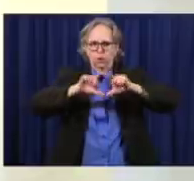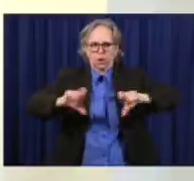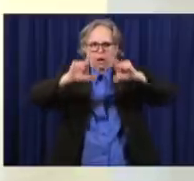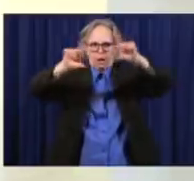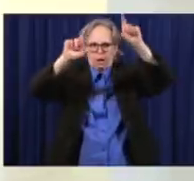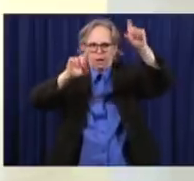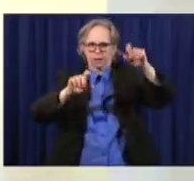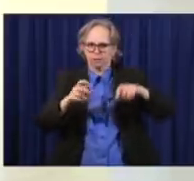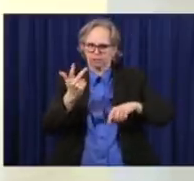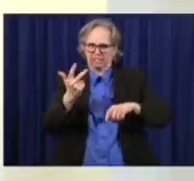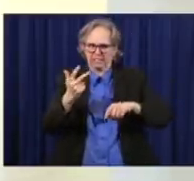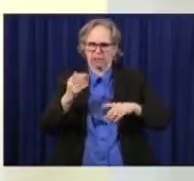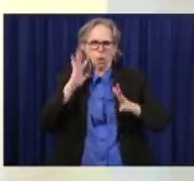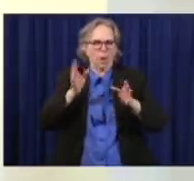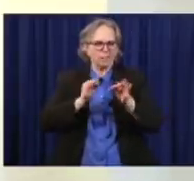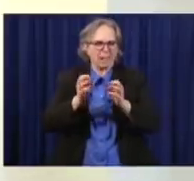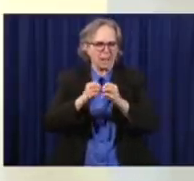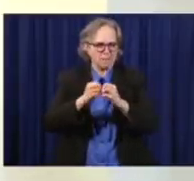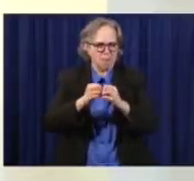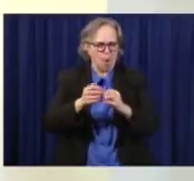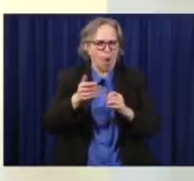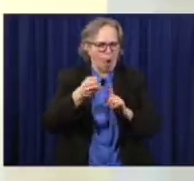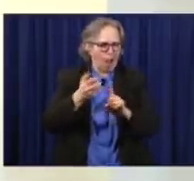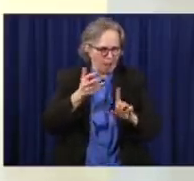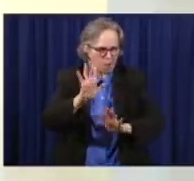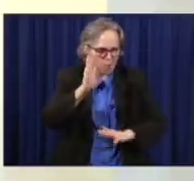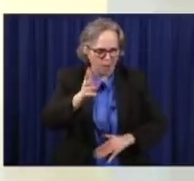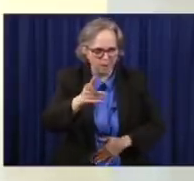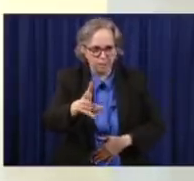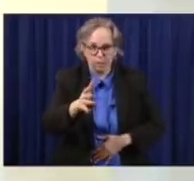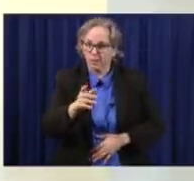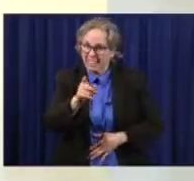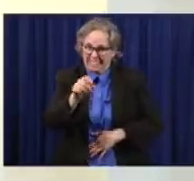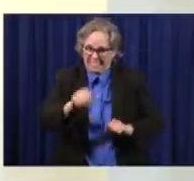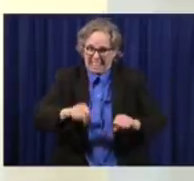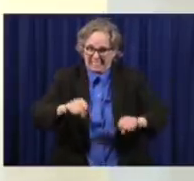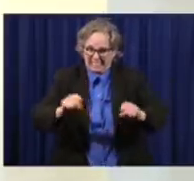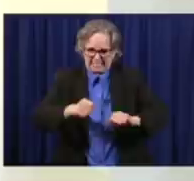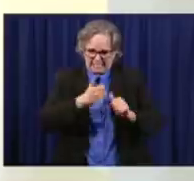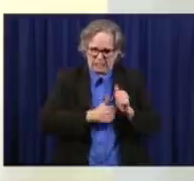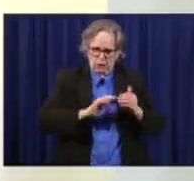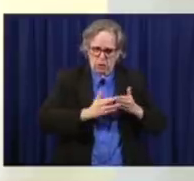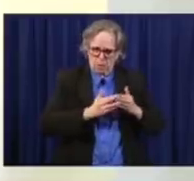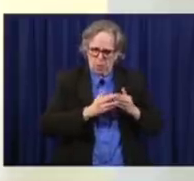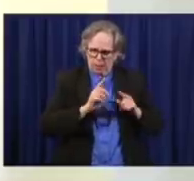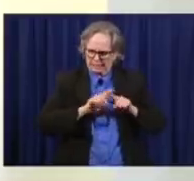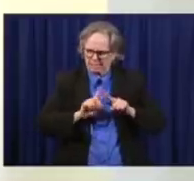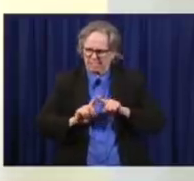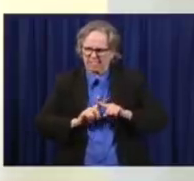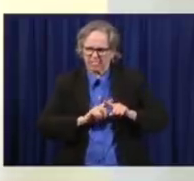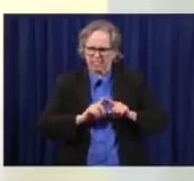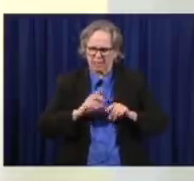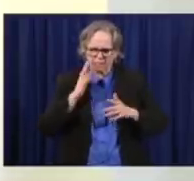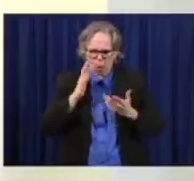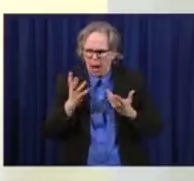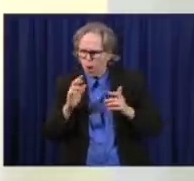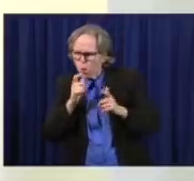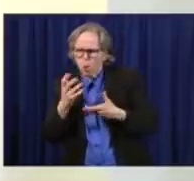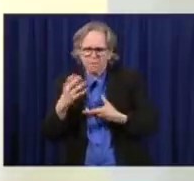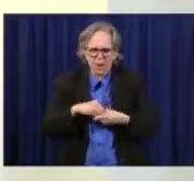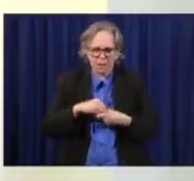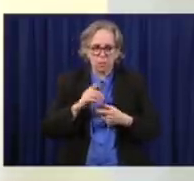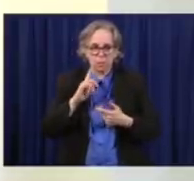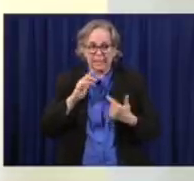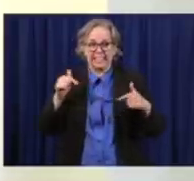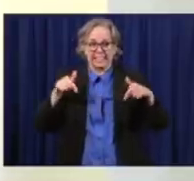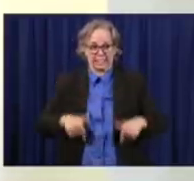more about. But it really is important. In each community, it's a little bit different who's at the table. I know here in Columbus, we have